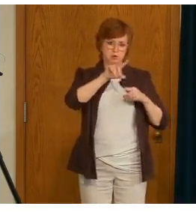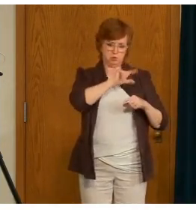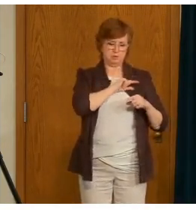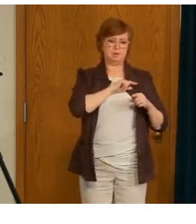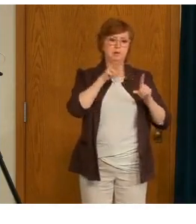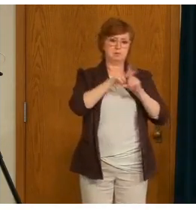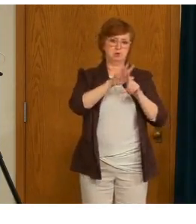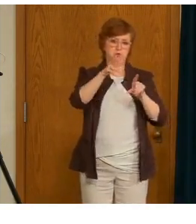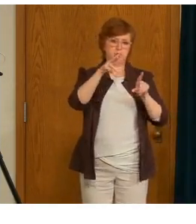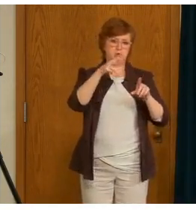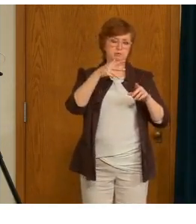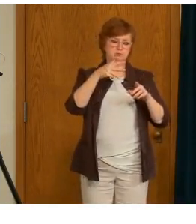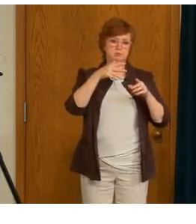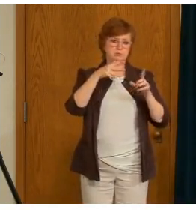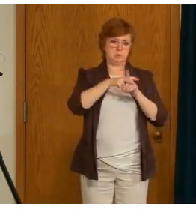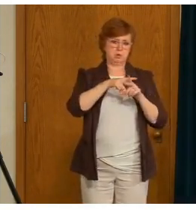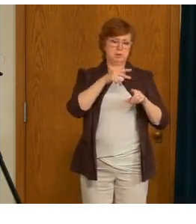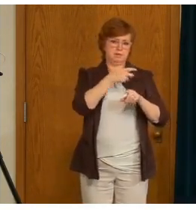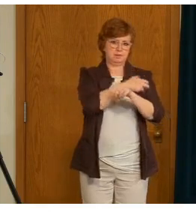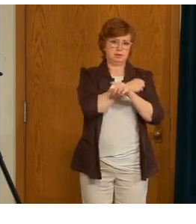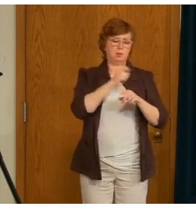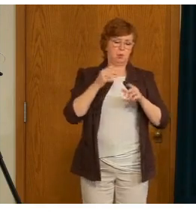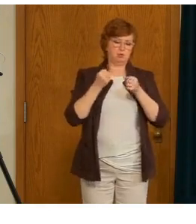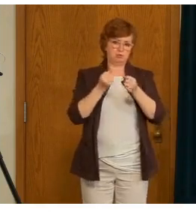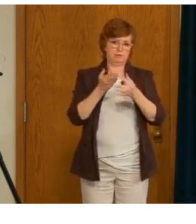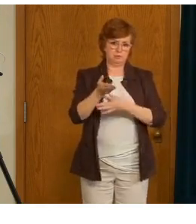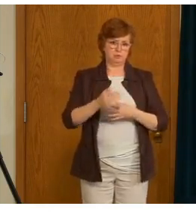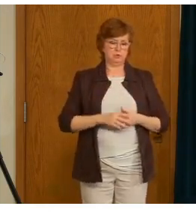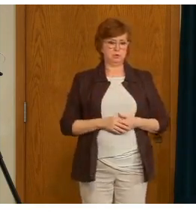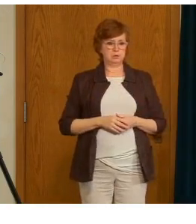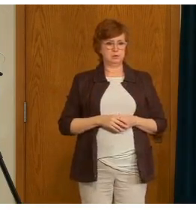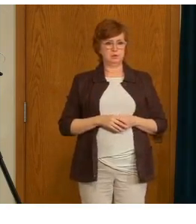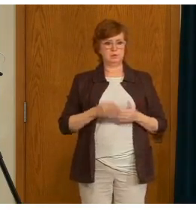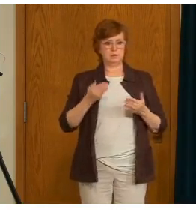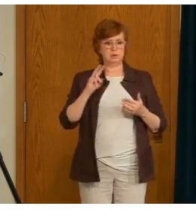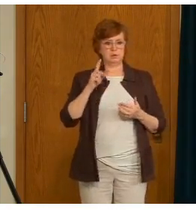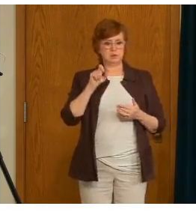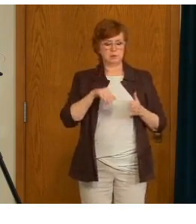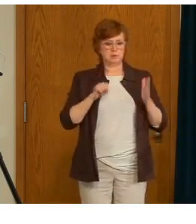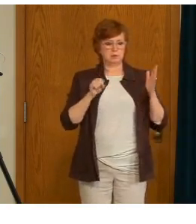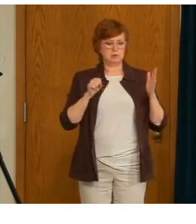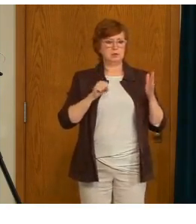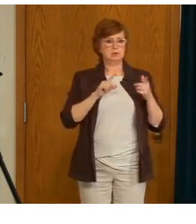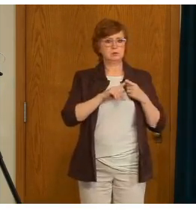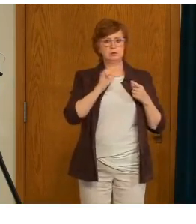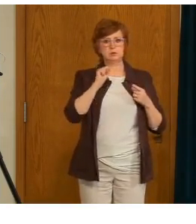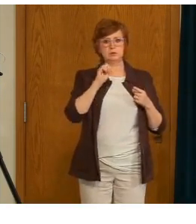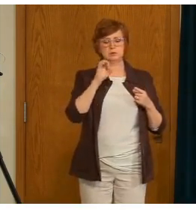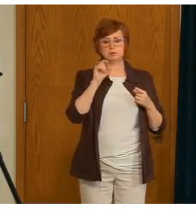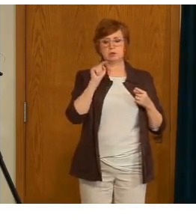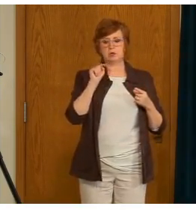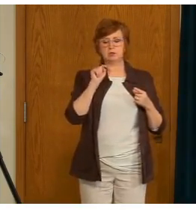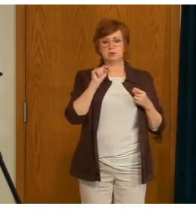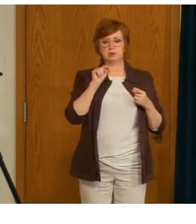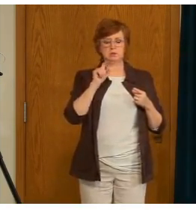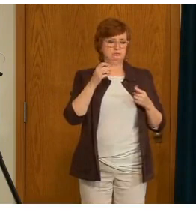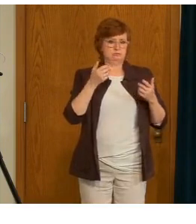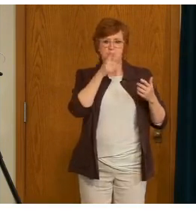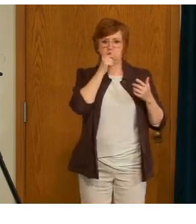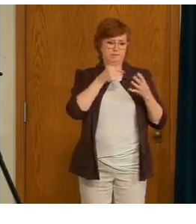you. Adam, do you have a follow-up question? There's questions for Mr. Livingstone or Miller or Dr. Shahab or